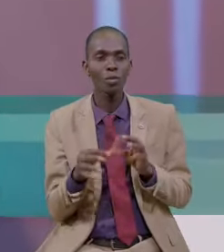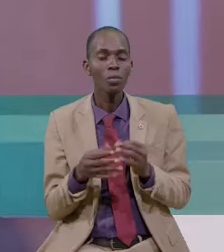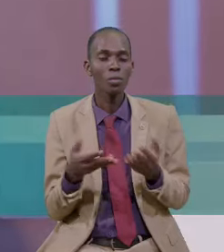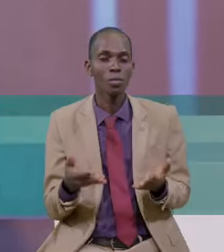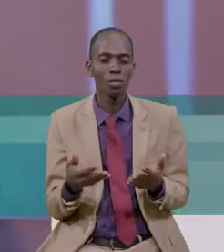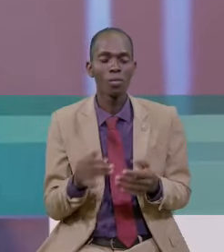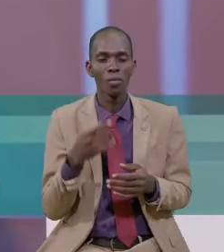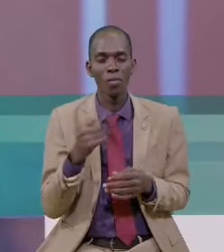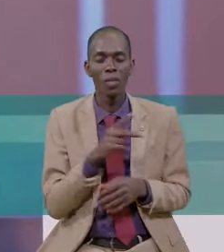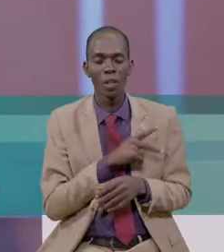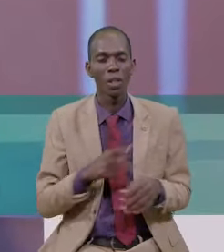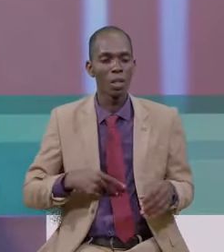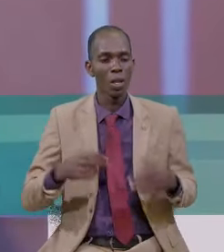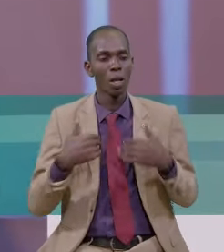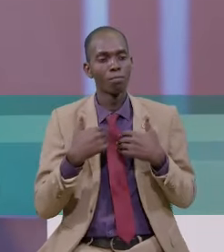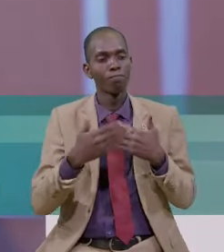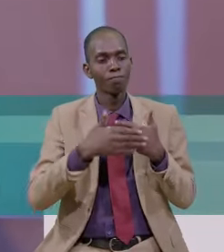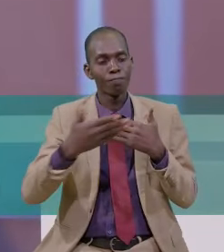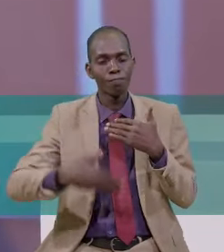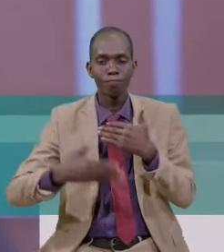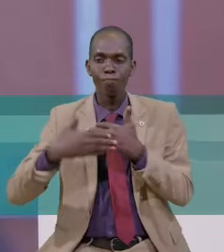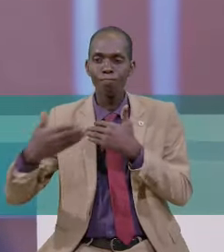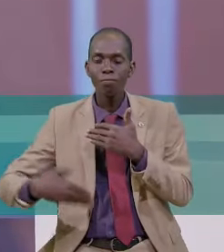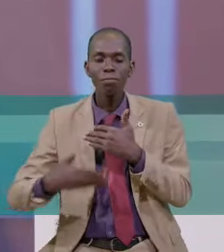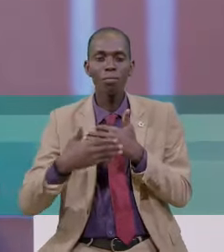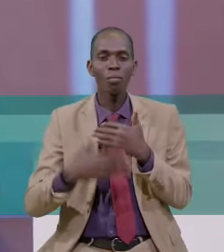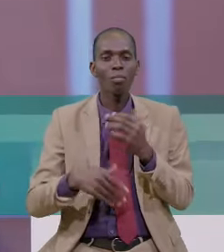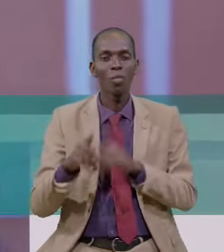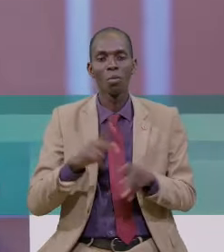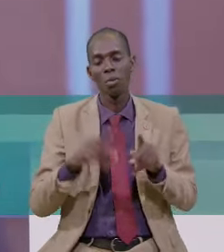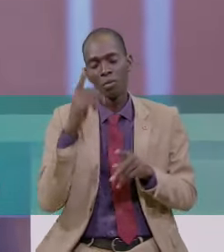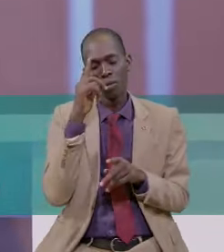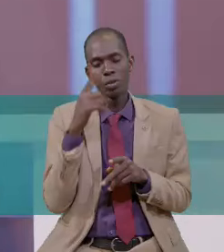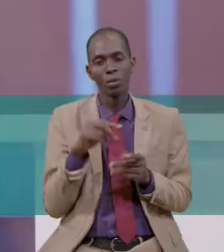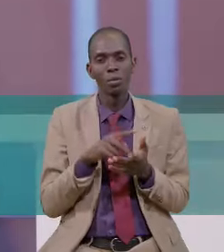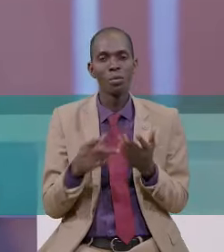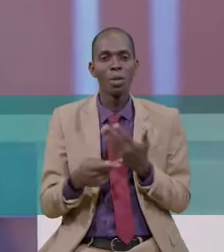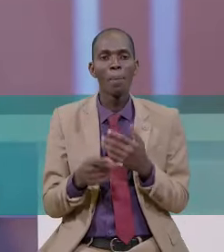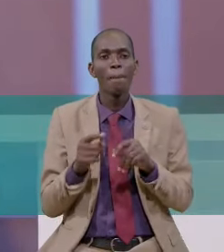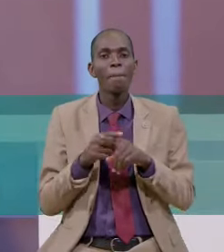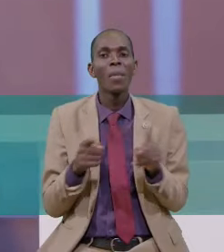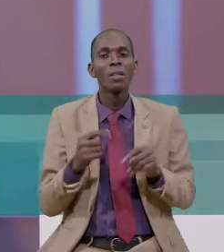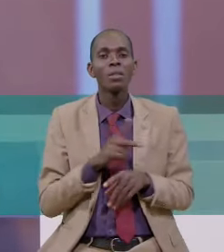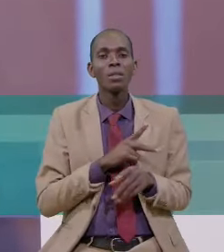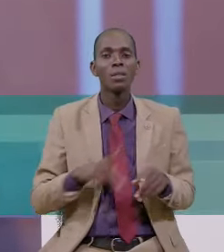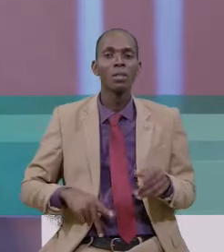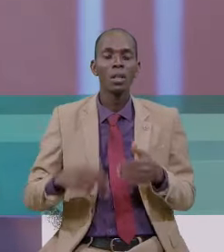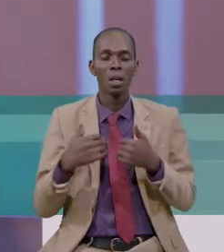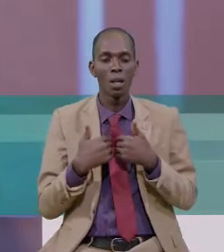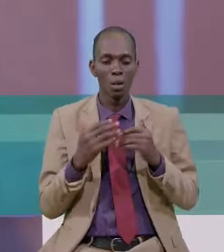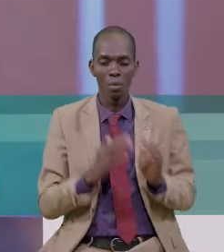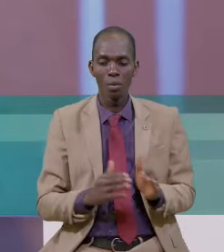marriage. And guests came, but the king had prepared